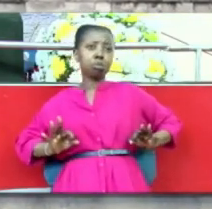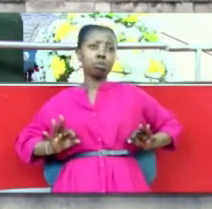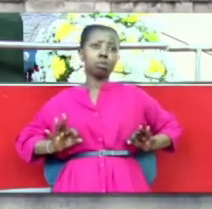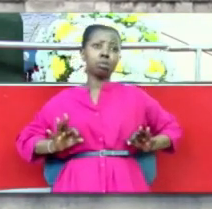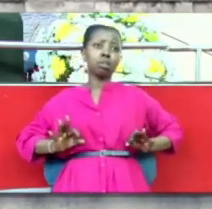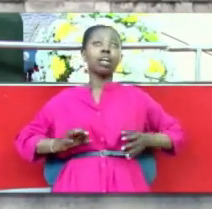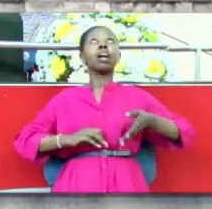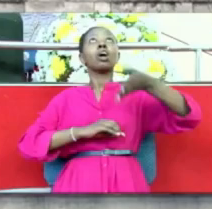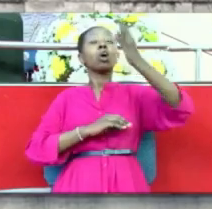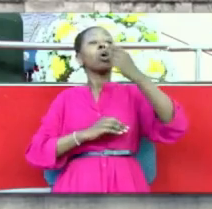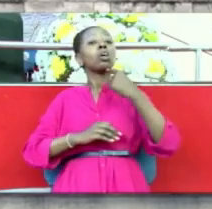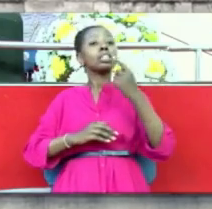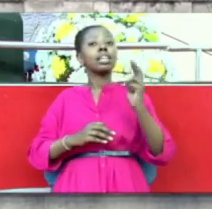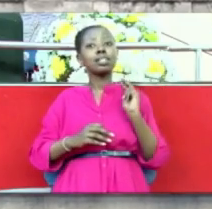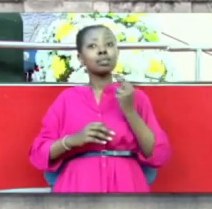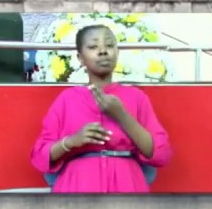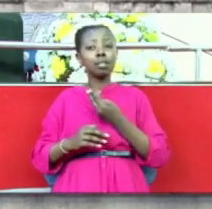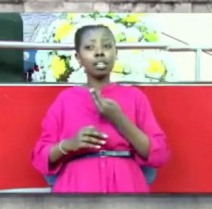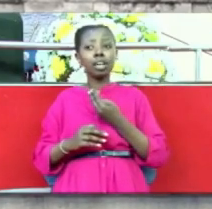nifanya nini? Nifurahi.